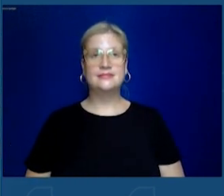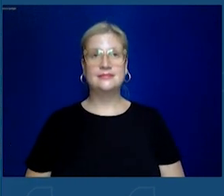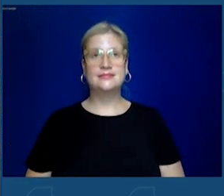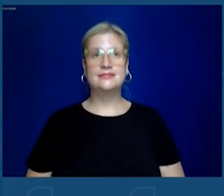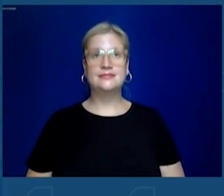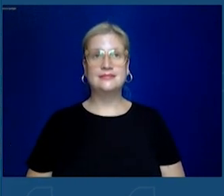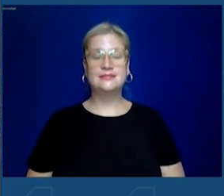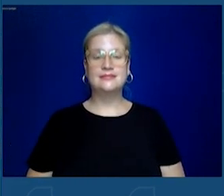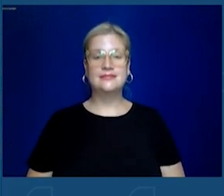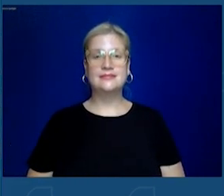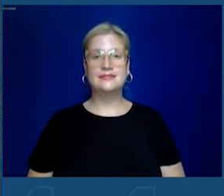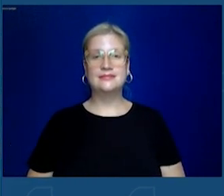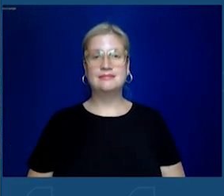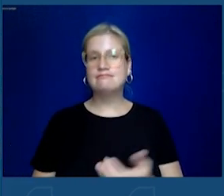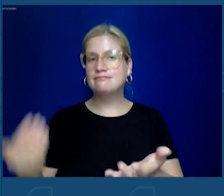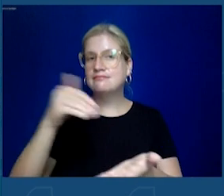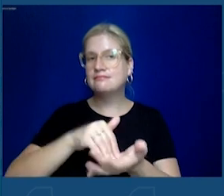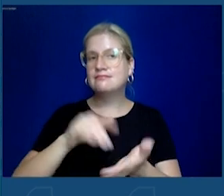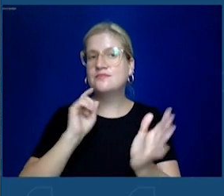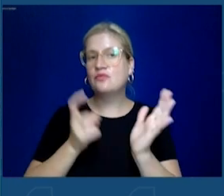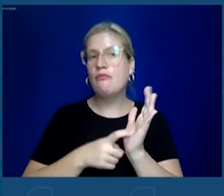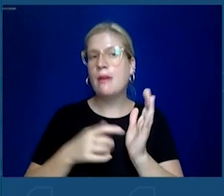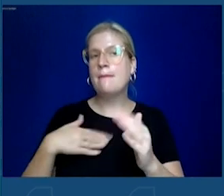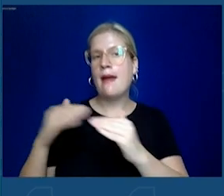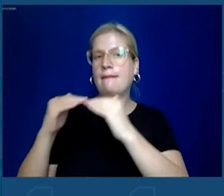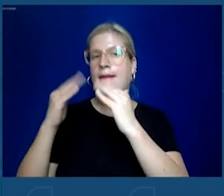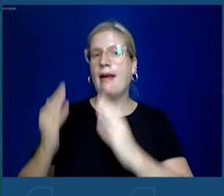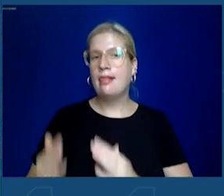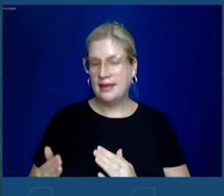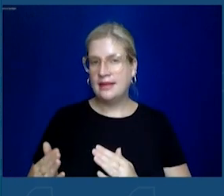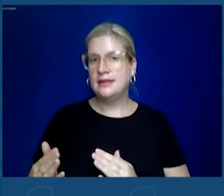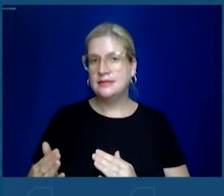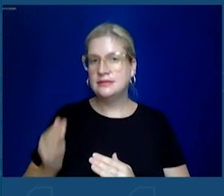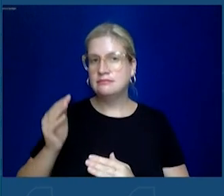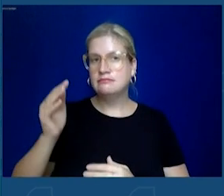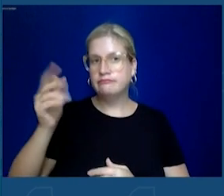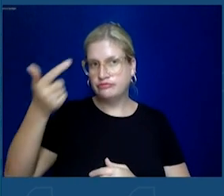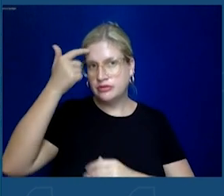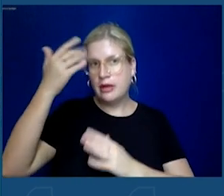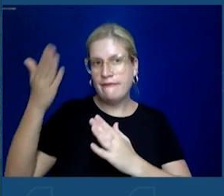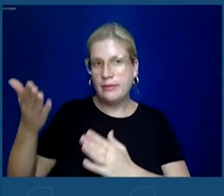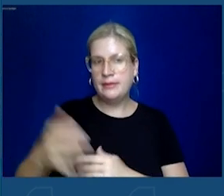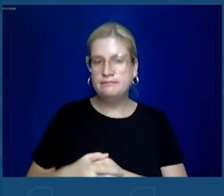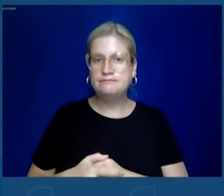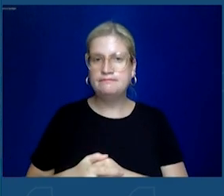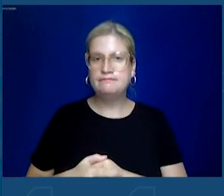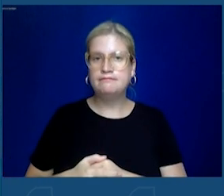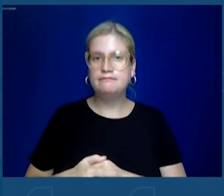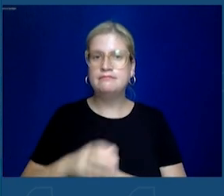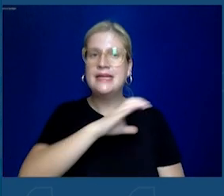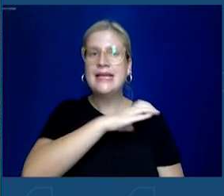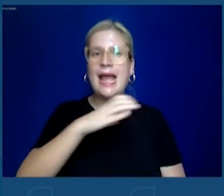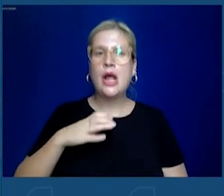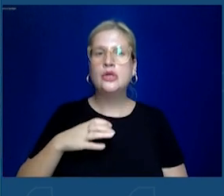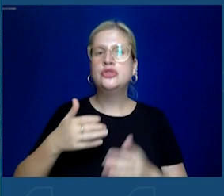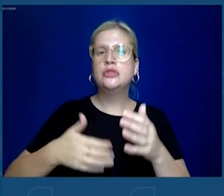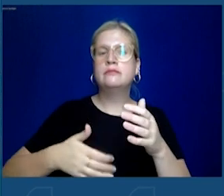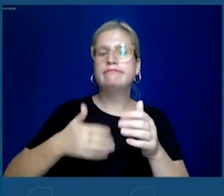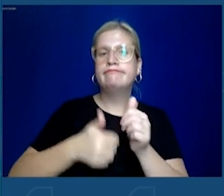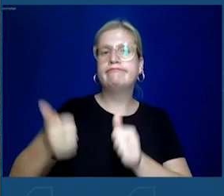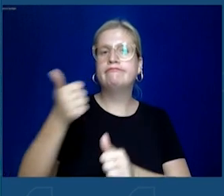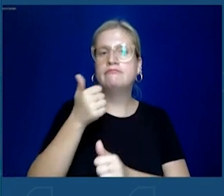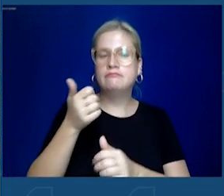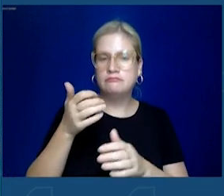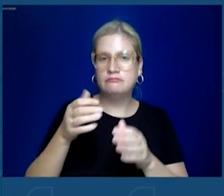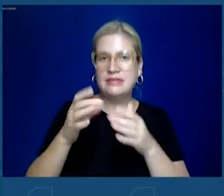I want to again recognize my colleagues in government. Council Majority Leader David Rivera, want to